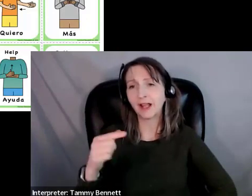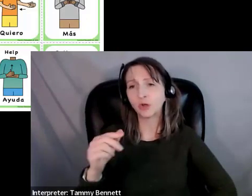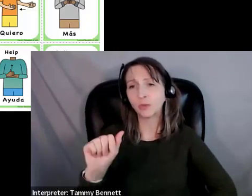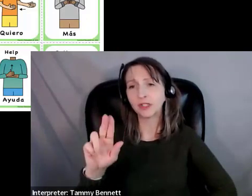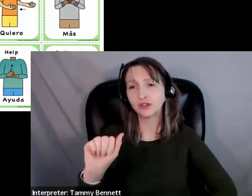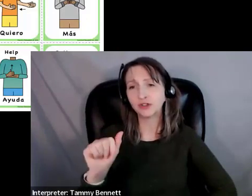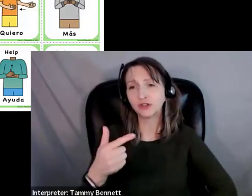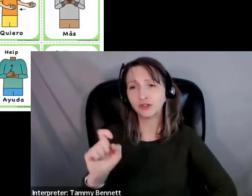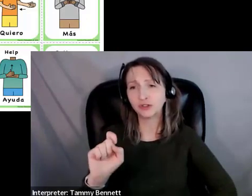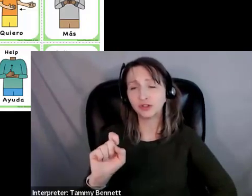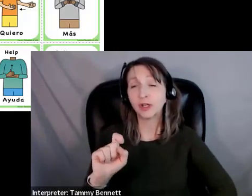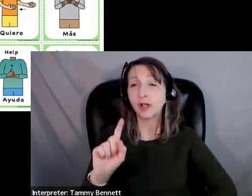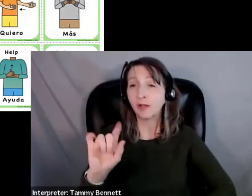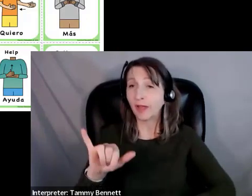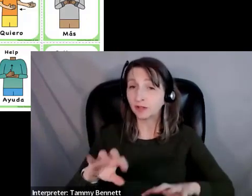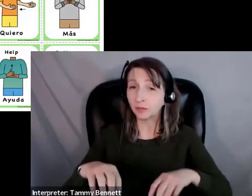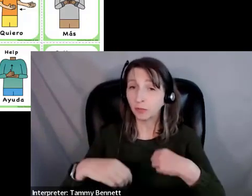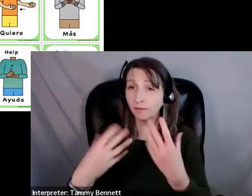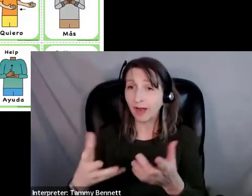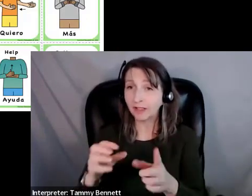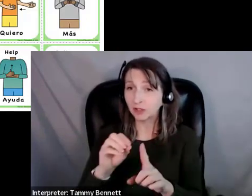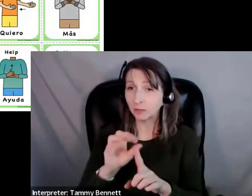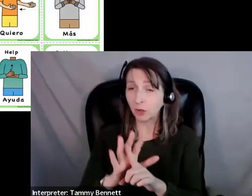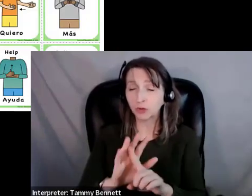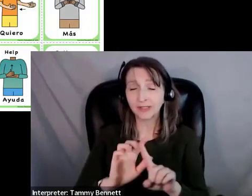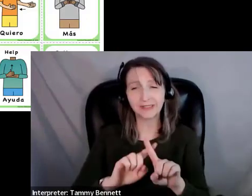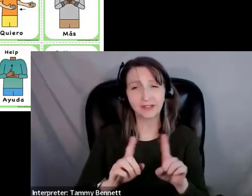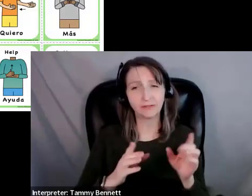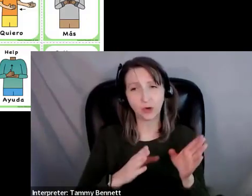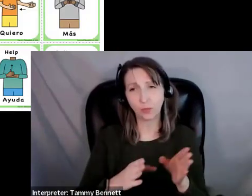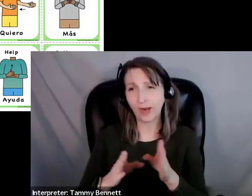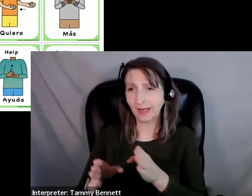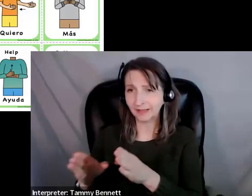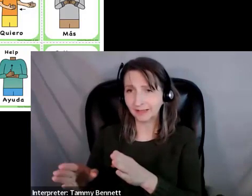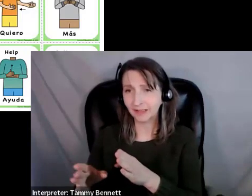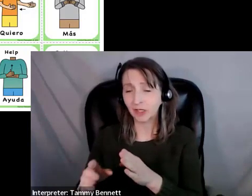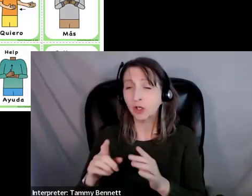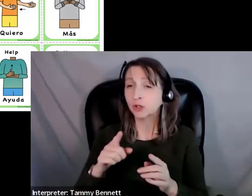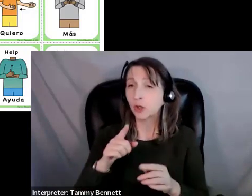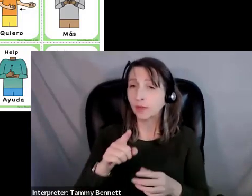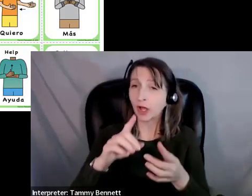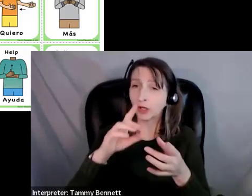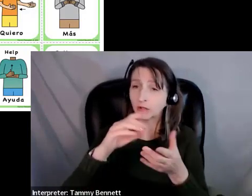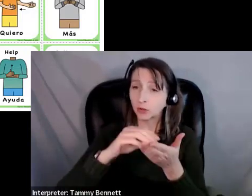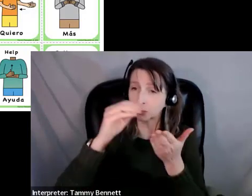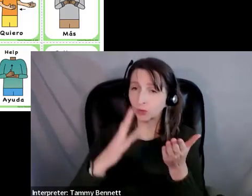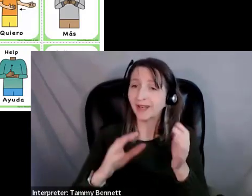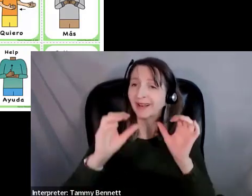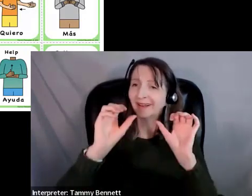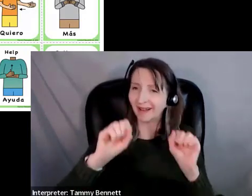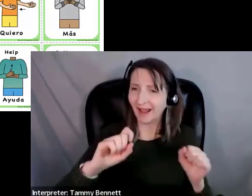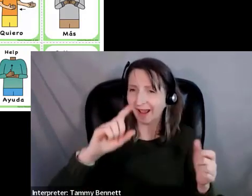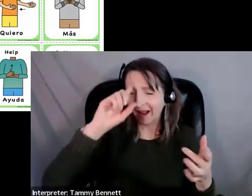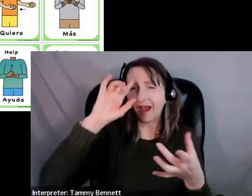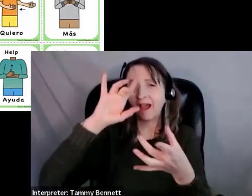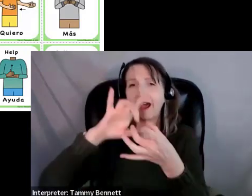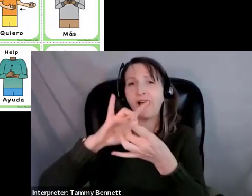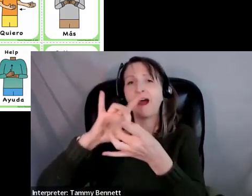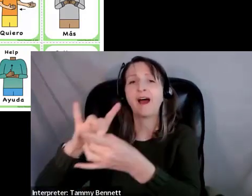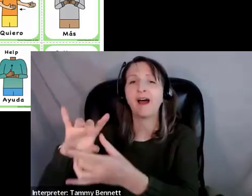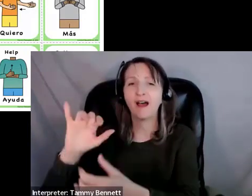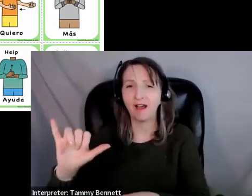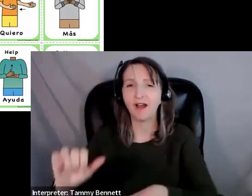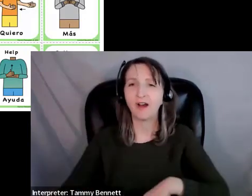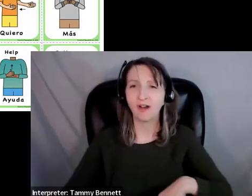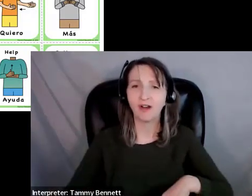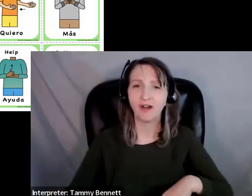of way that we can for the student to order to connect all the everything together. So the presentation of